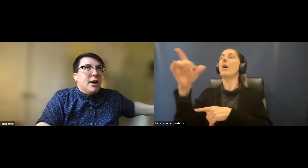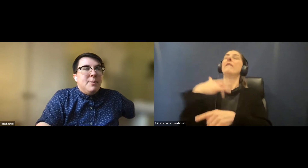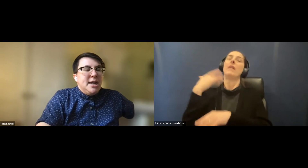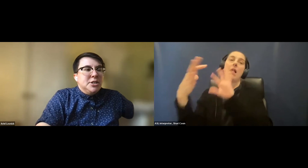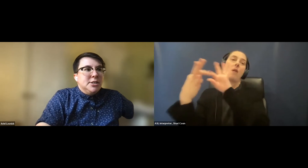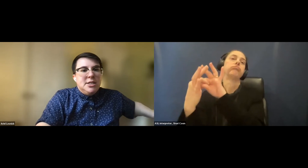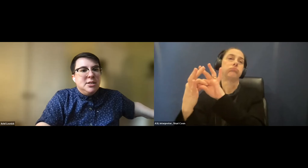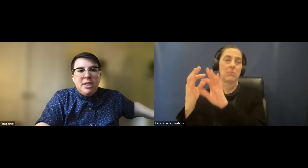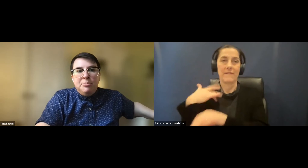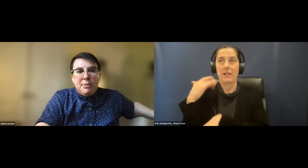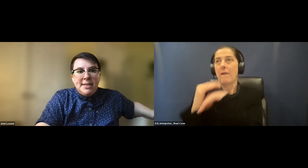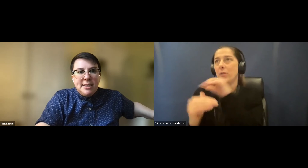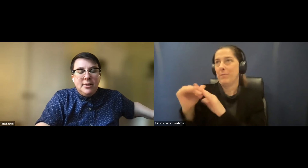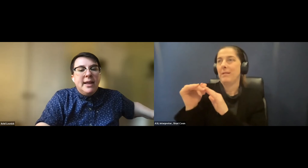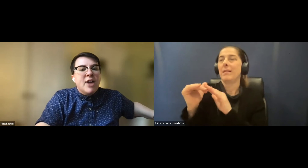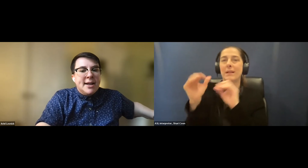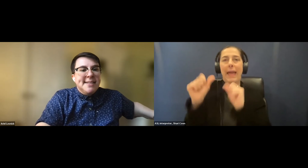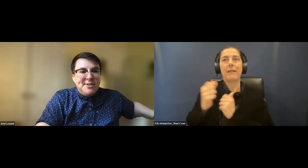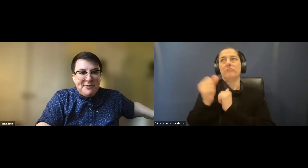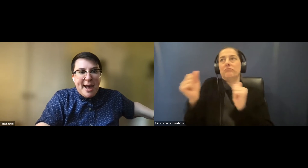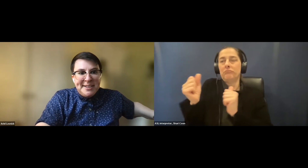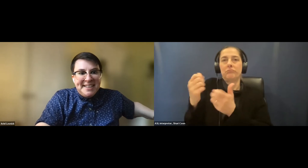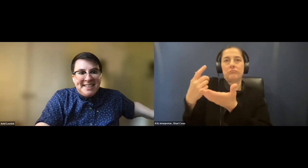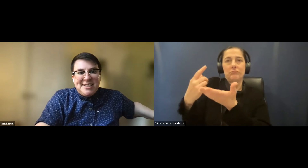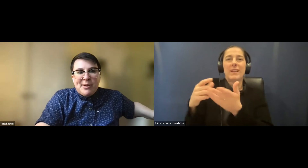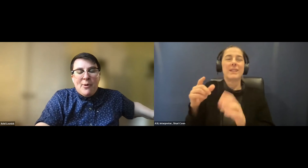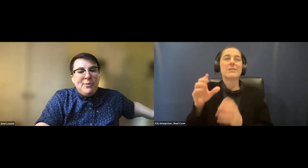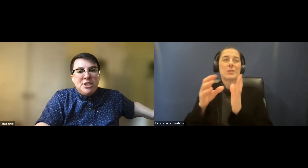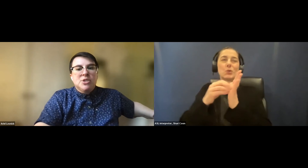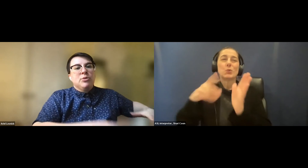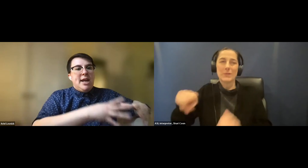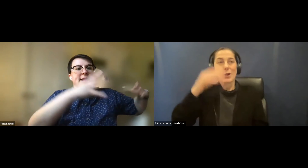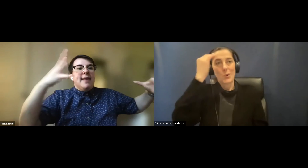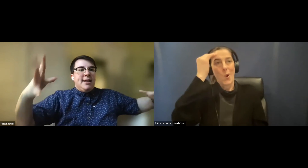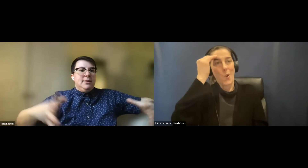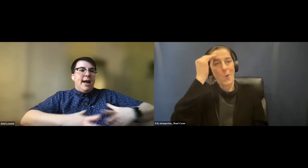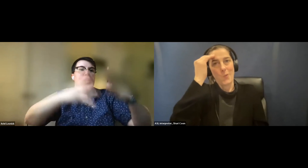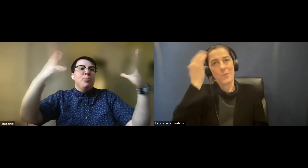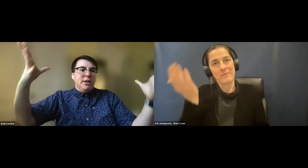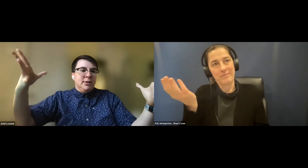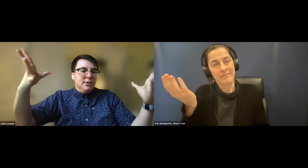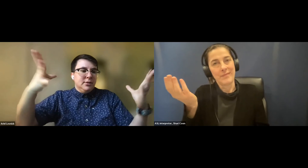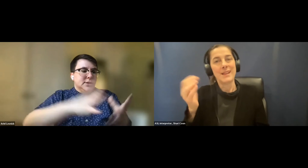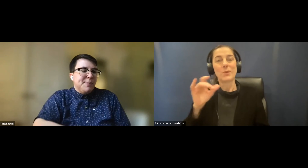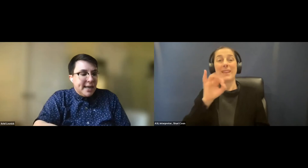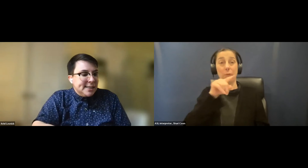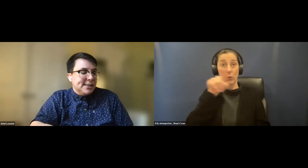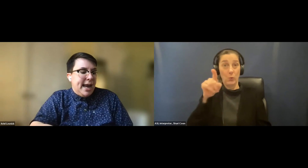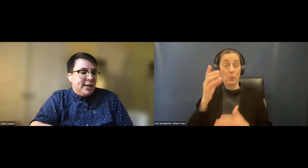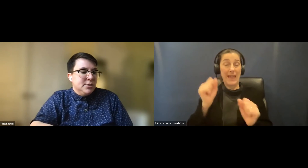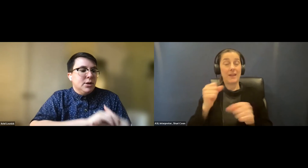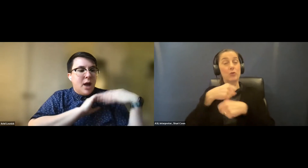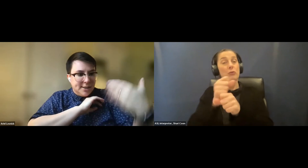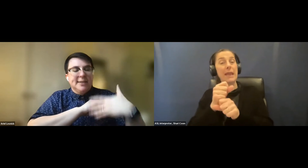how their accommodations need to be implemented. They've got a sense of that. So just creating that open